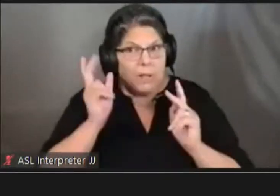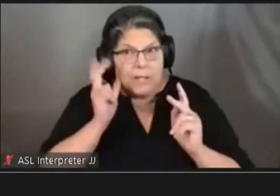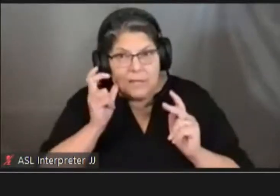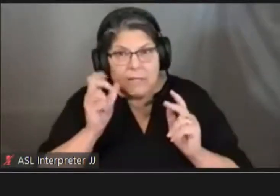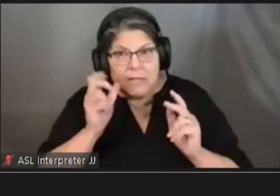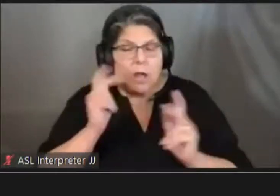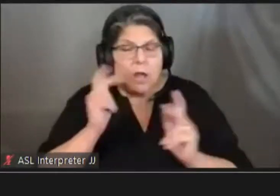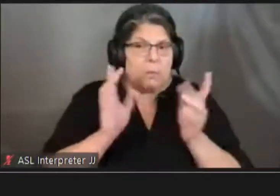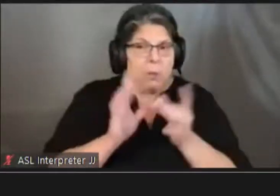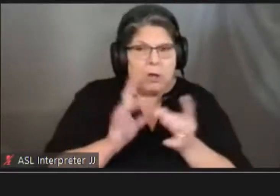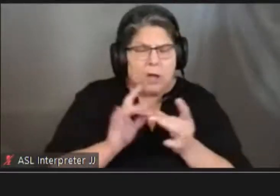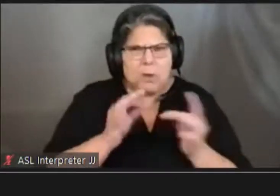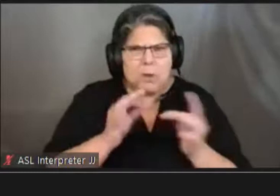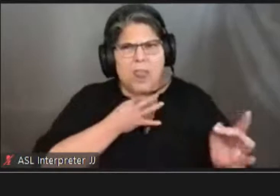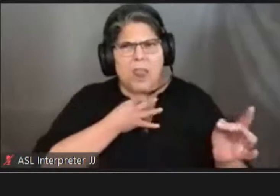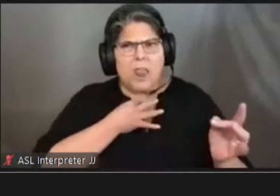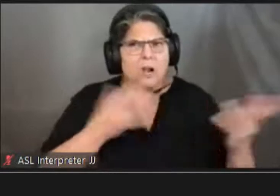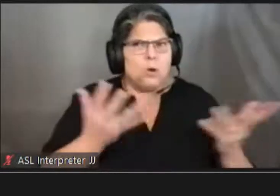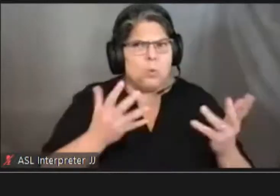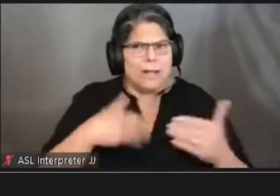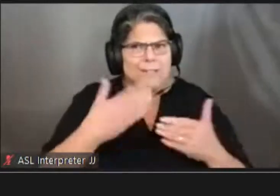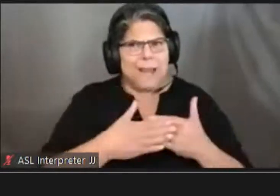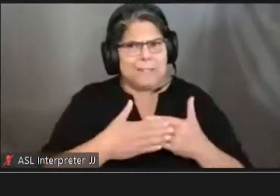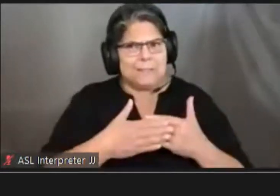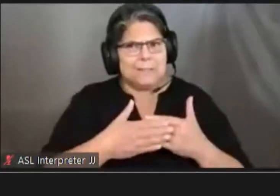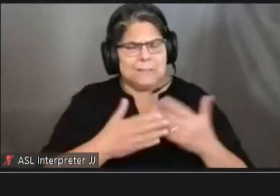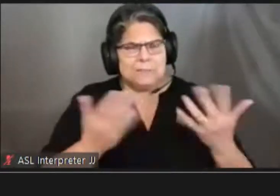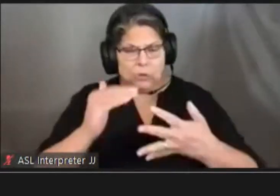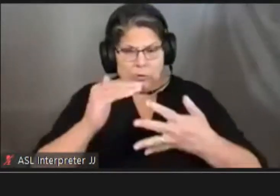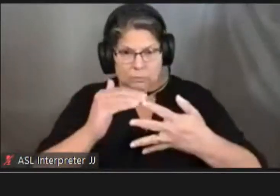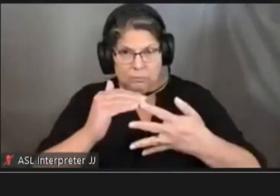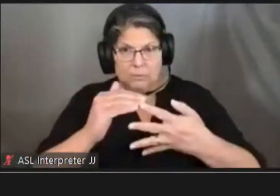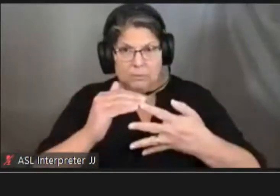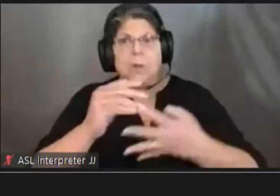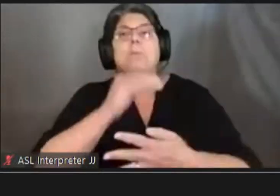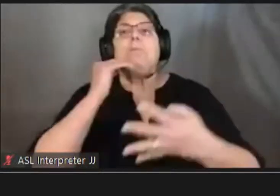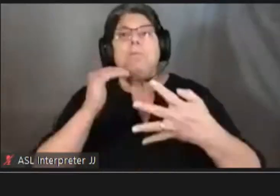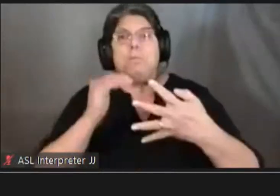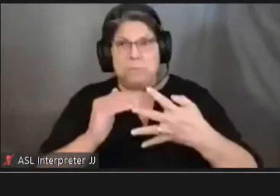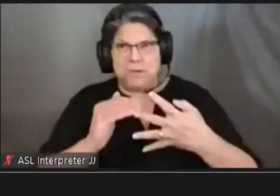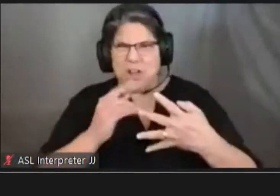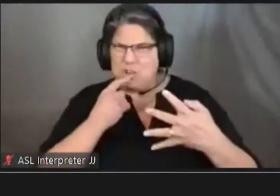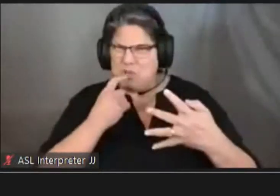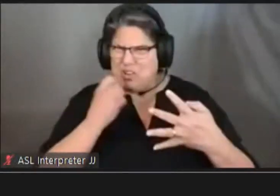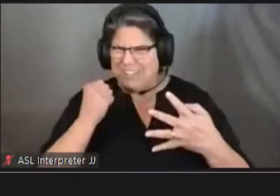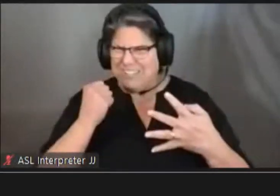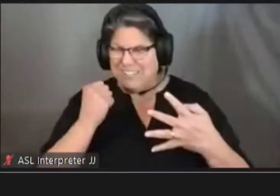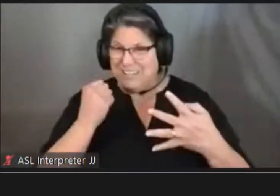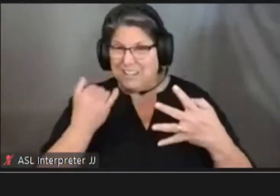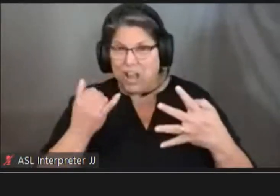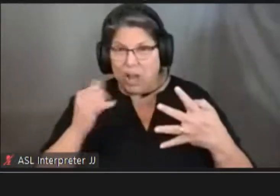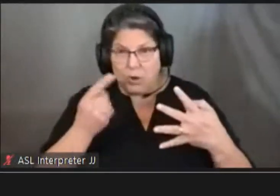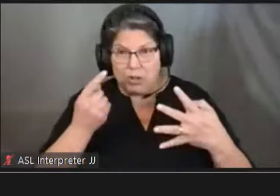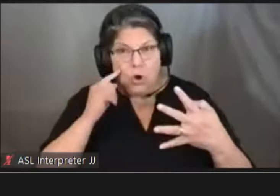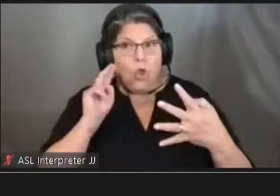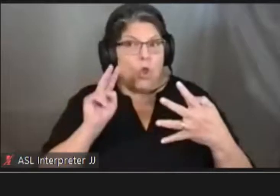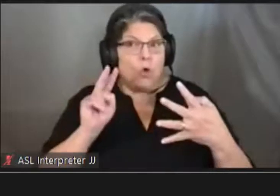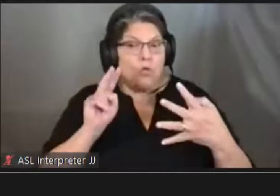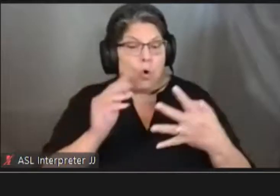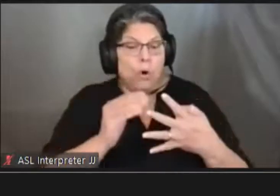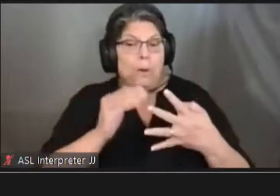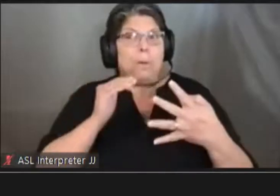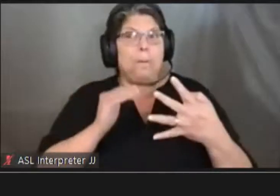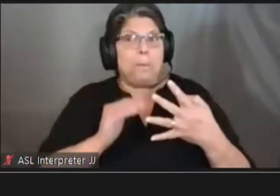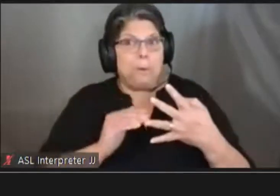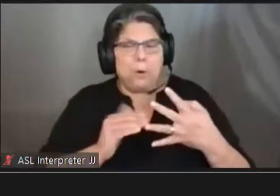commenters and everybody want to know what's next in terms of the tiers. Like now that we've had our taste of the red tier, can we look forward to the next tier? What is